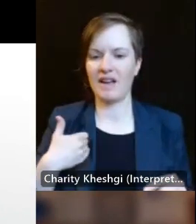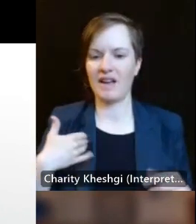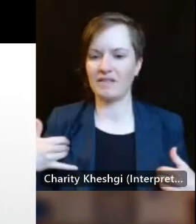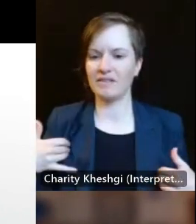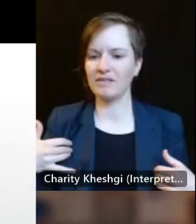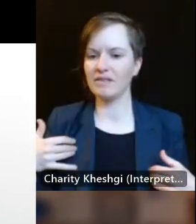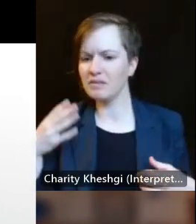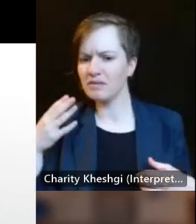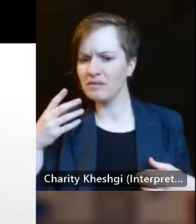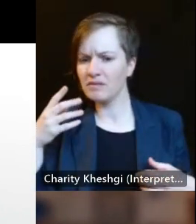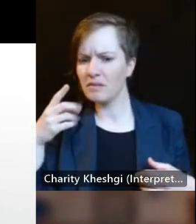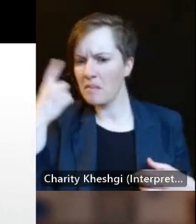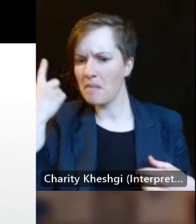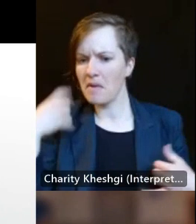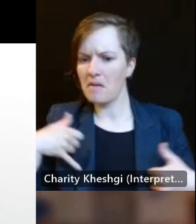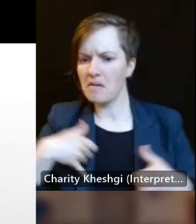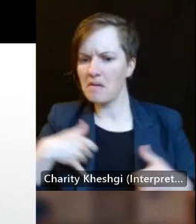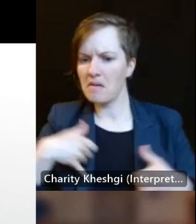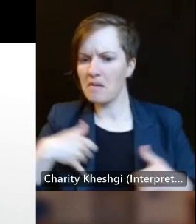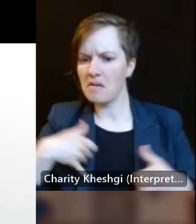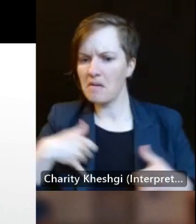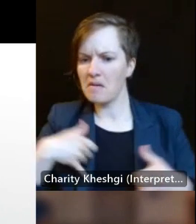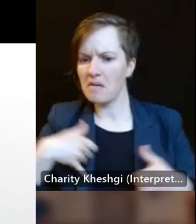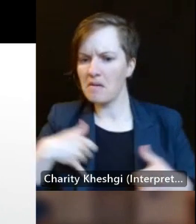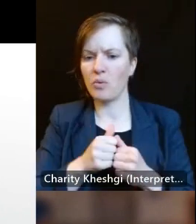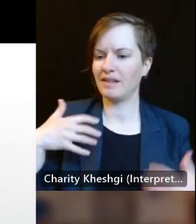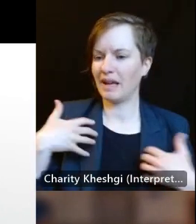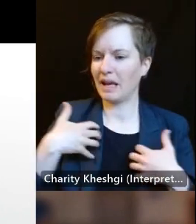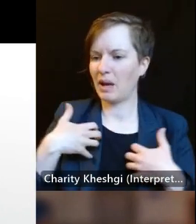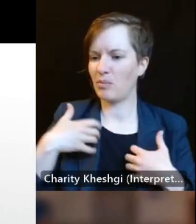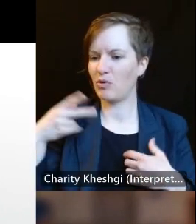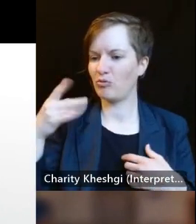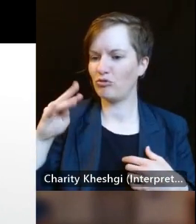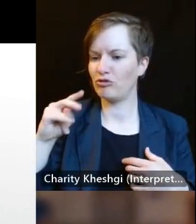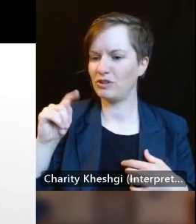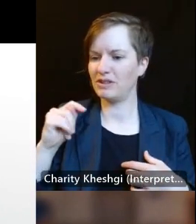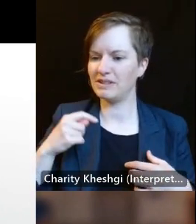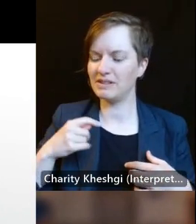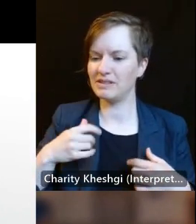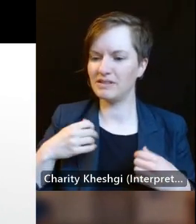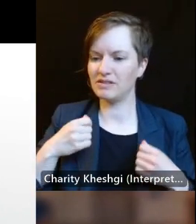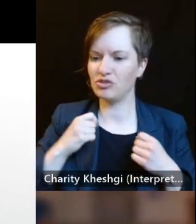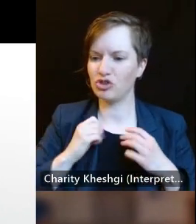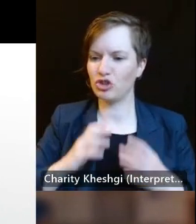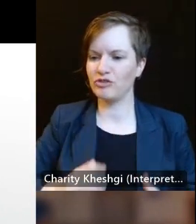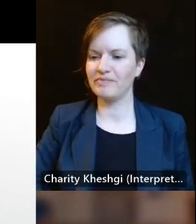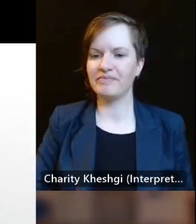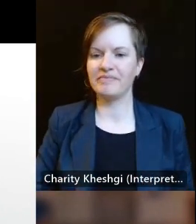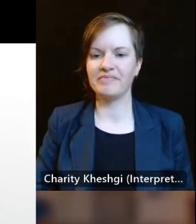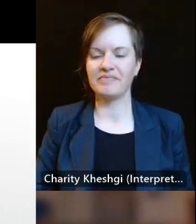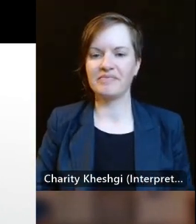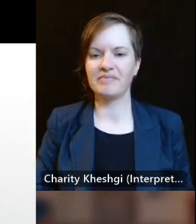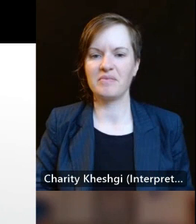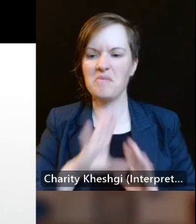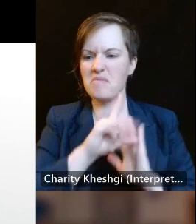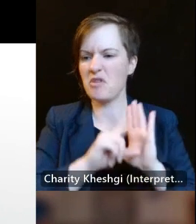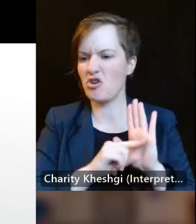blurred. Before we begin, I want to review a few important points on how this webinar will